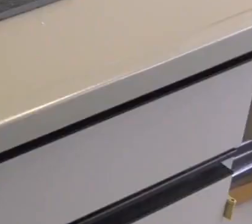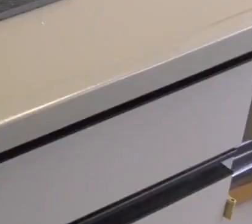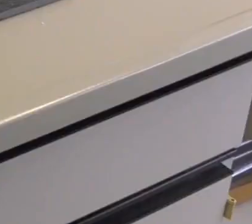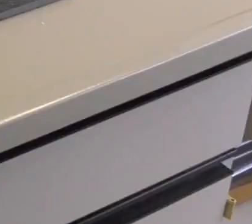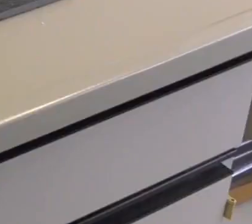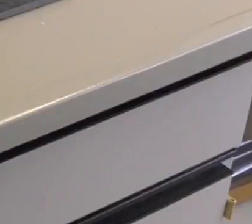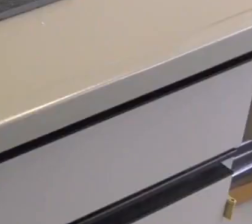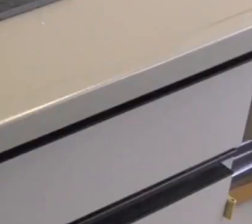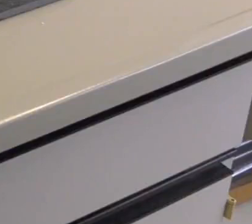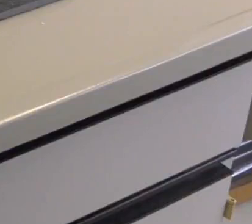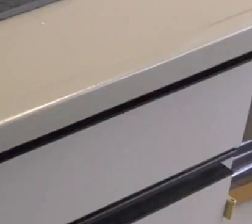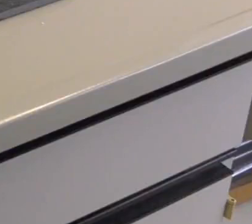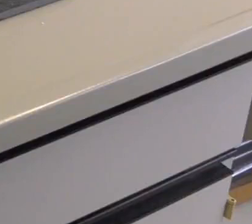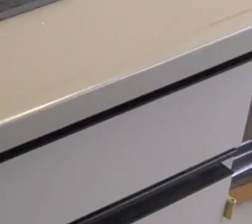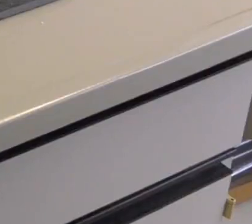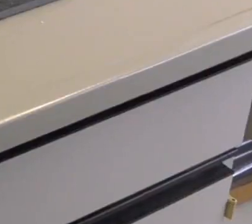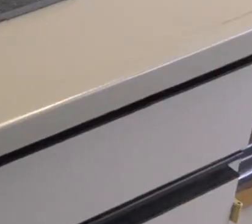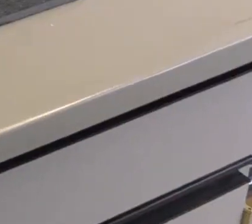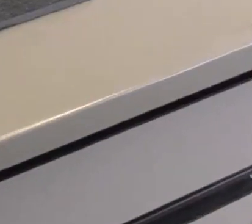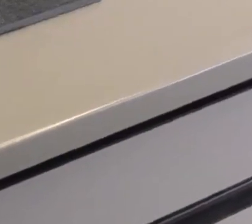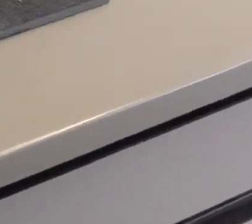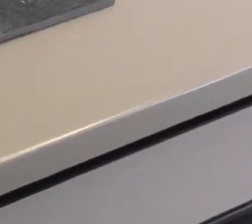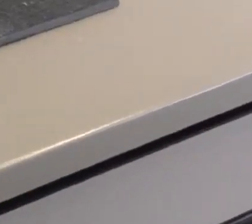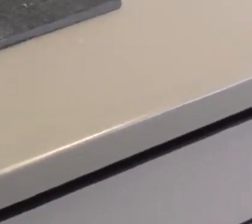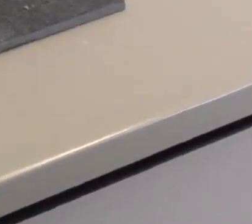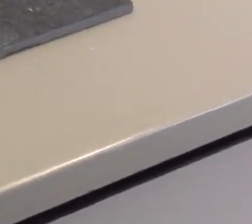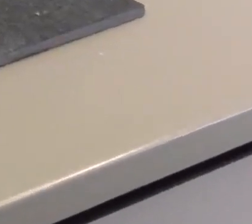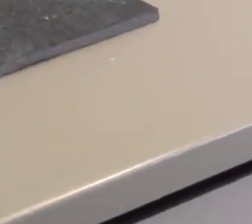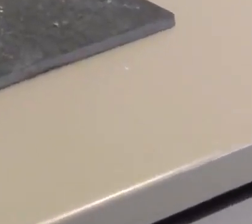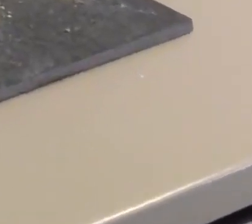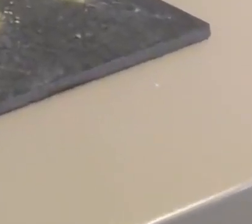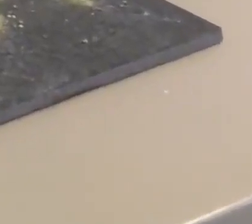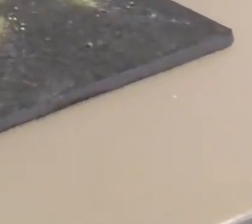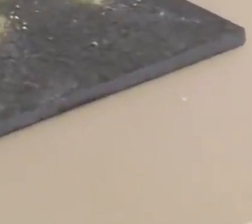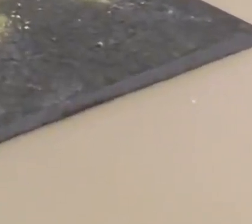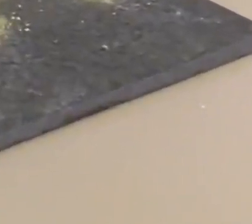The substances present in the content are iron and sulfur.